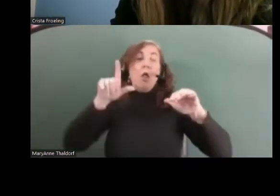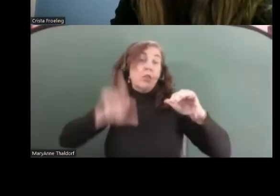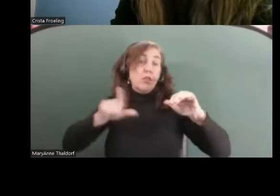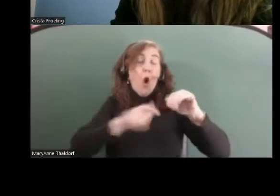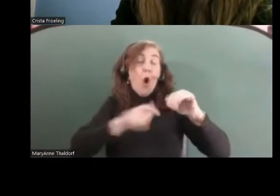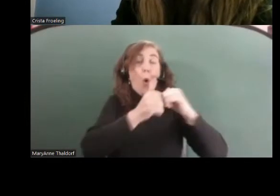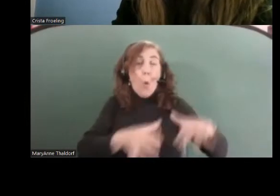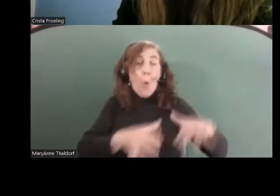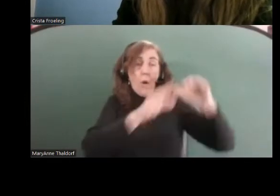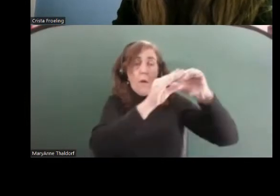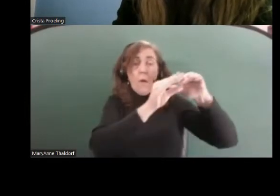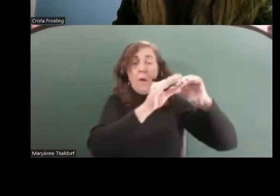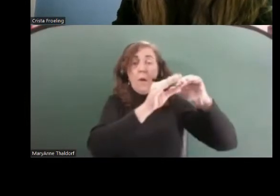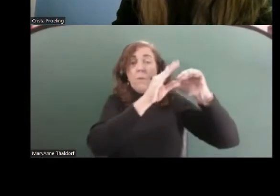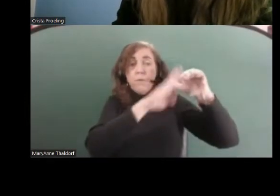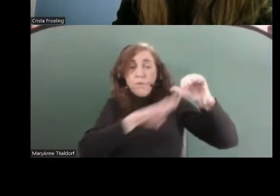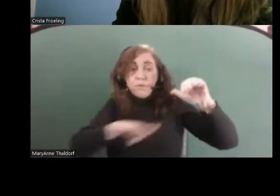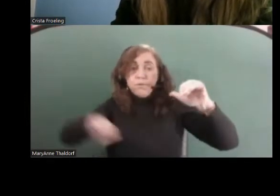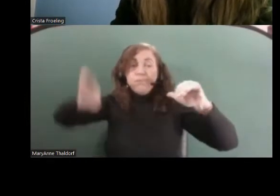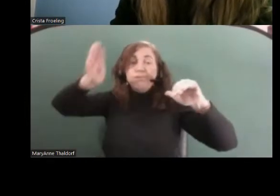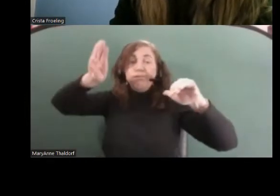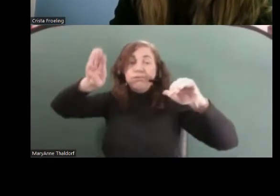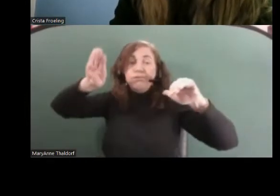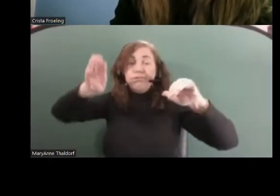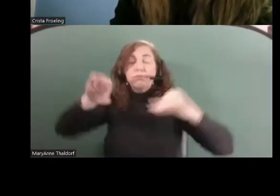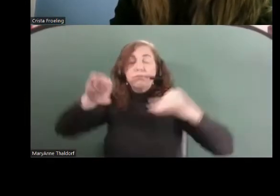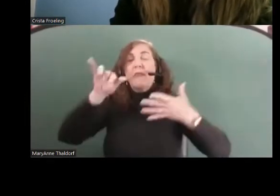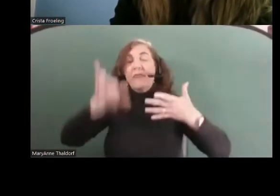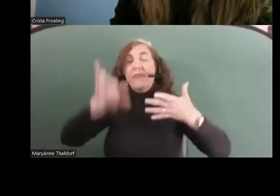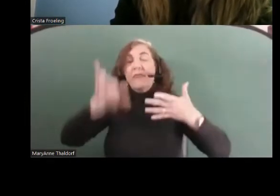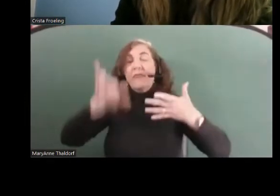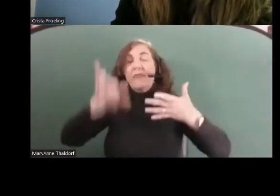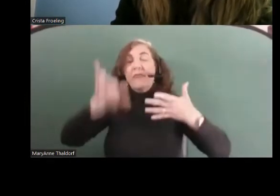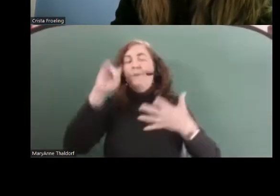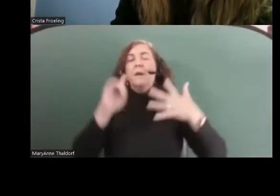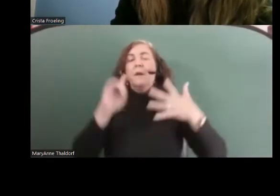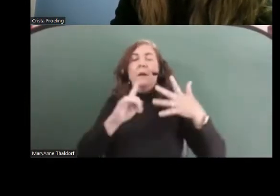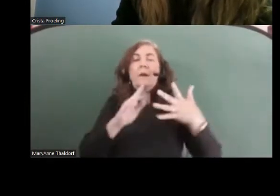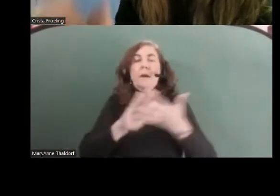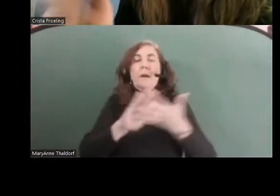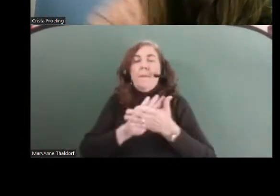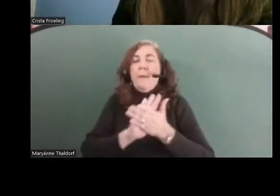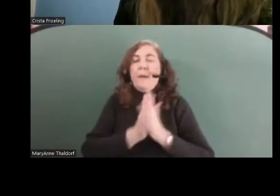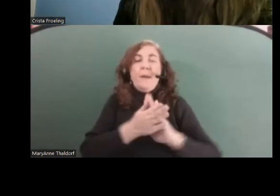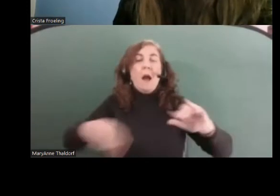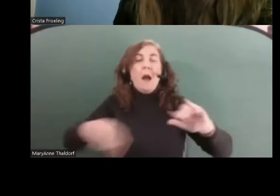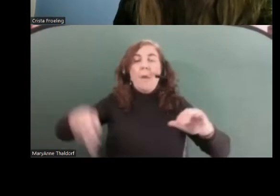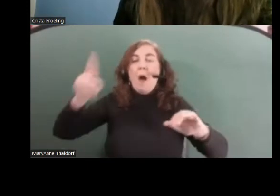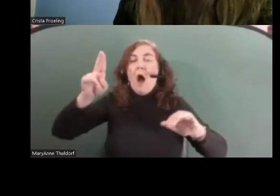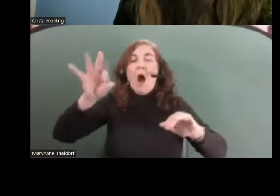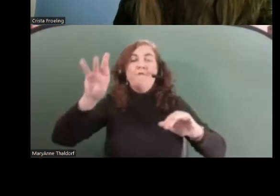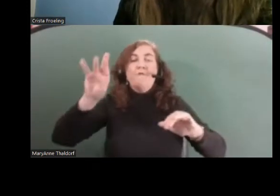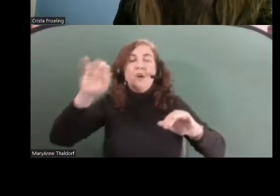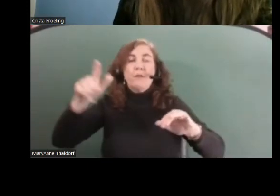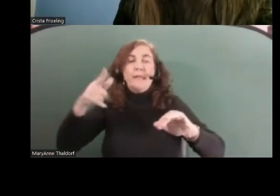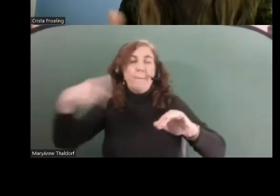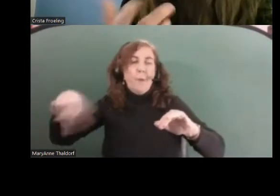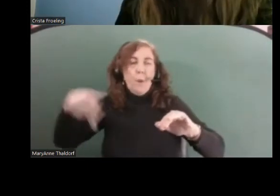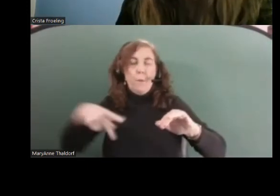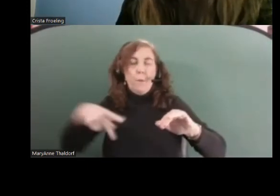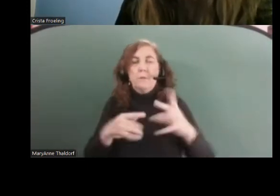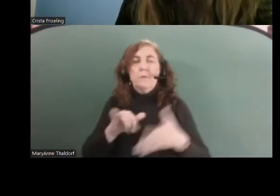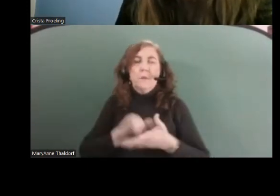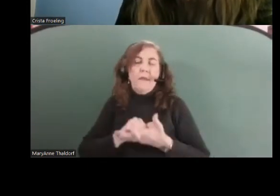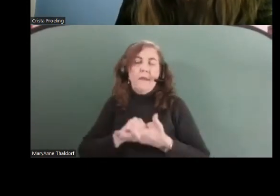will just slope down and end up in the high frequencies in the purple. That's